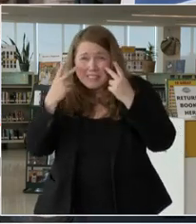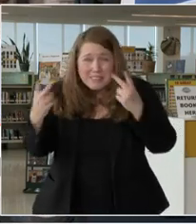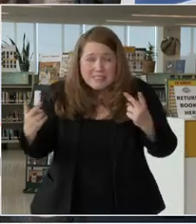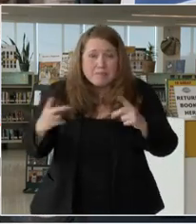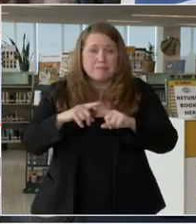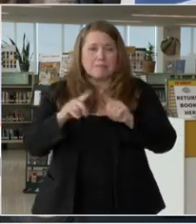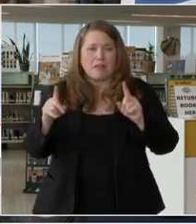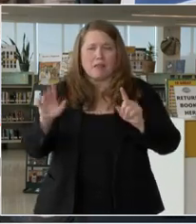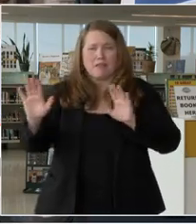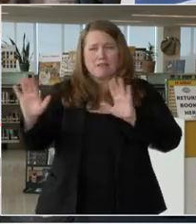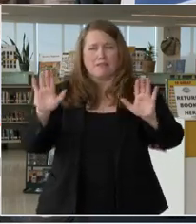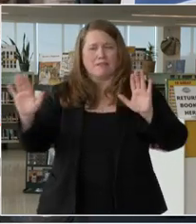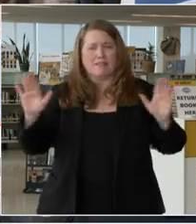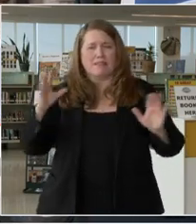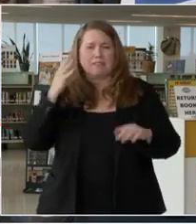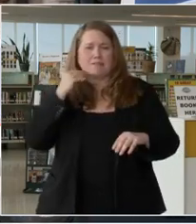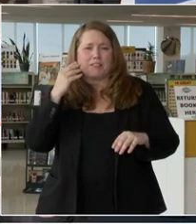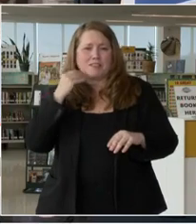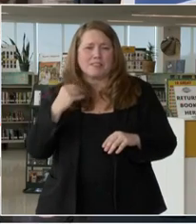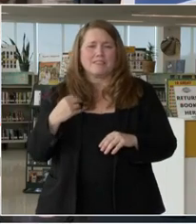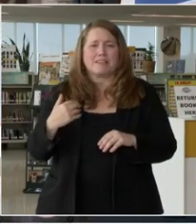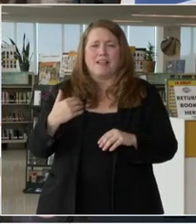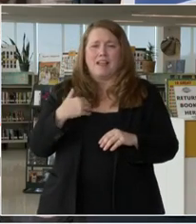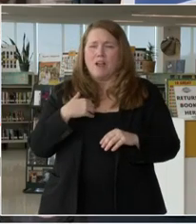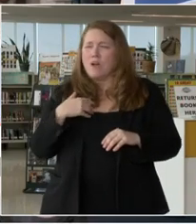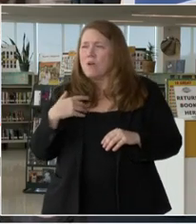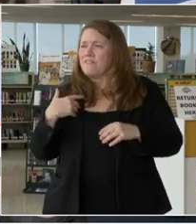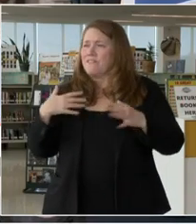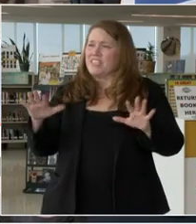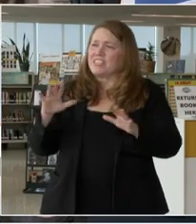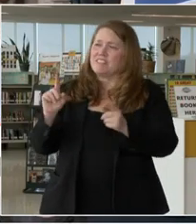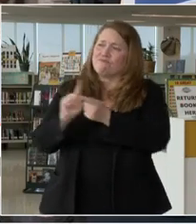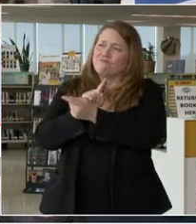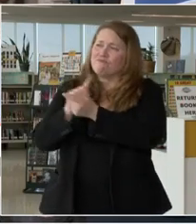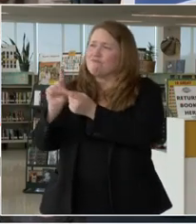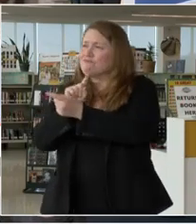their experience, but as I go out and about and I talk to community members, I see the